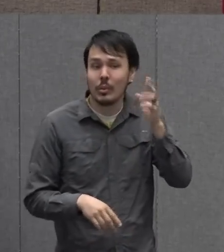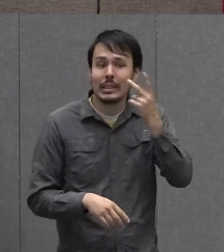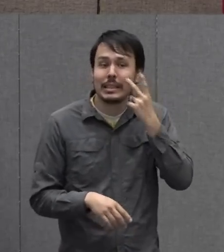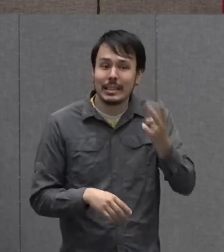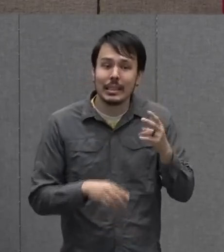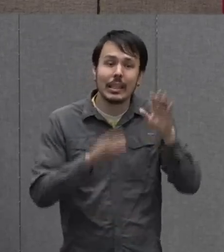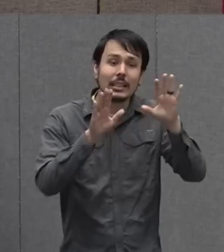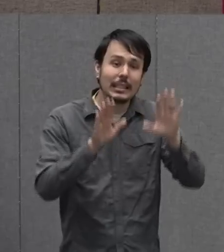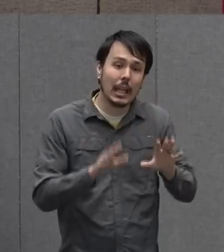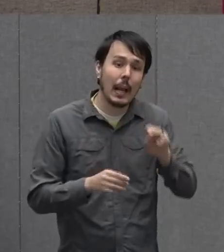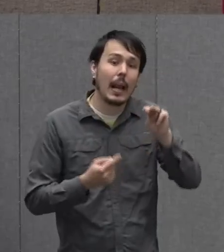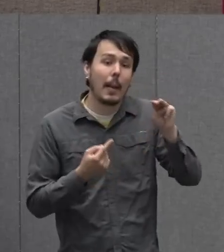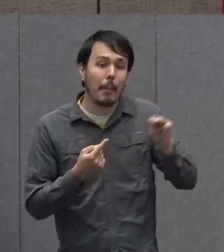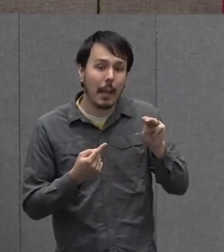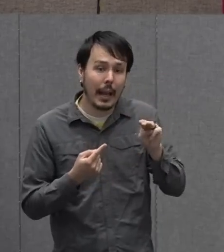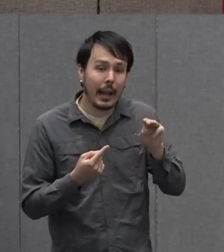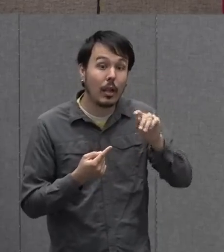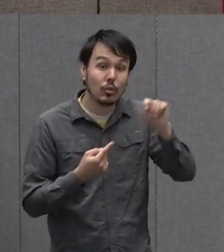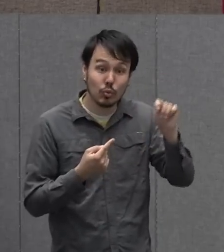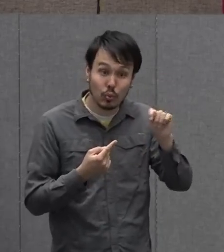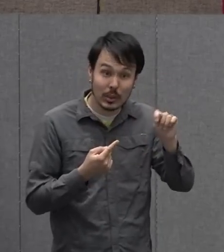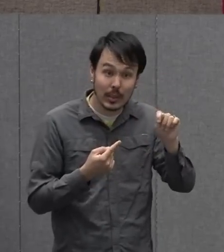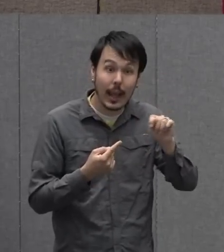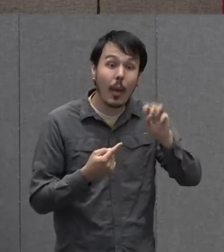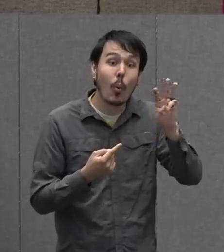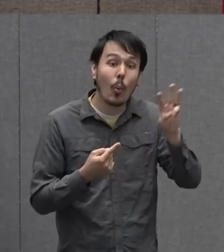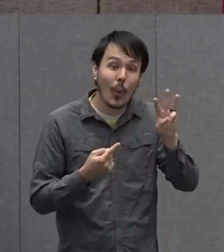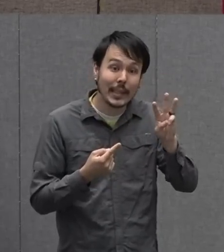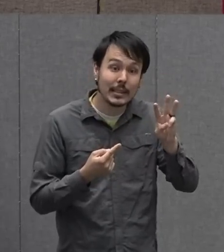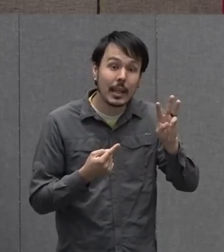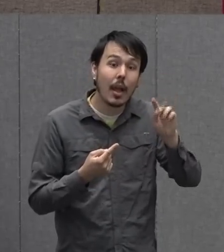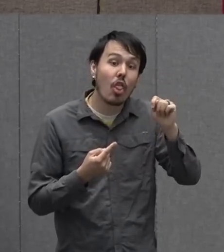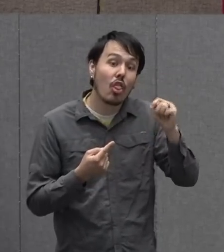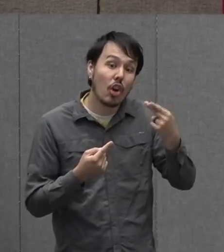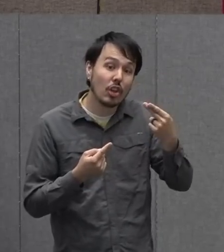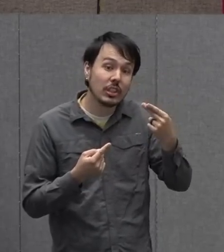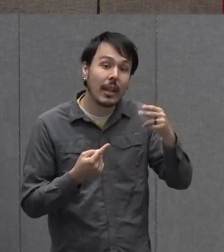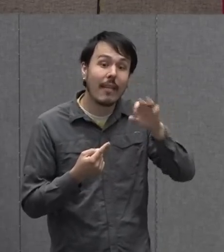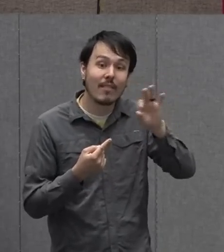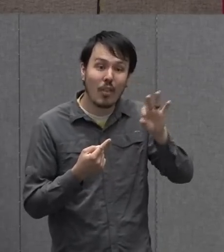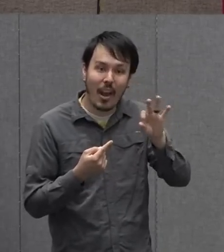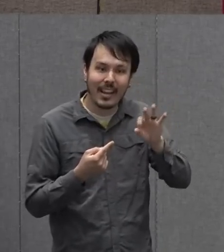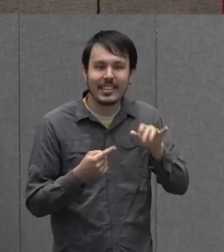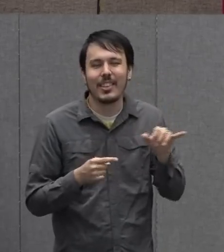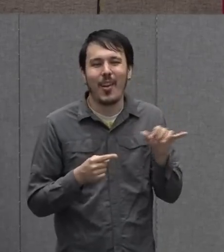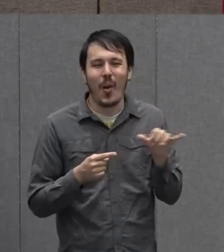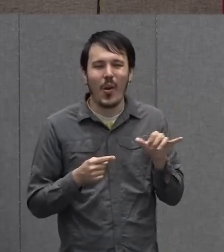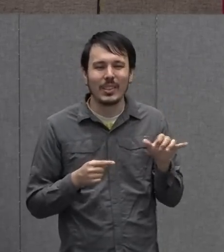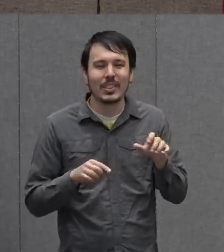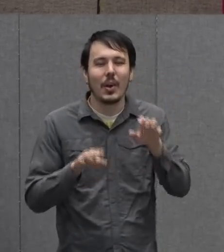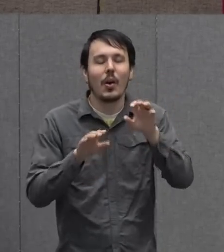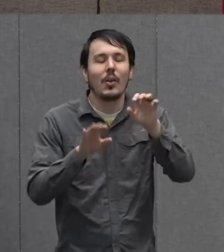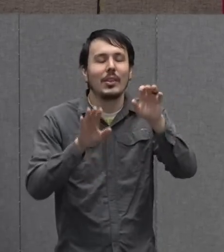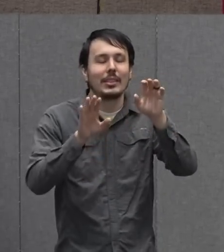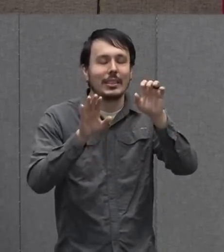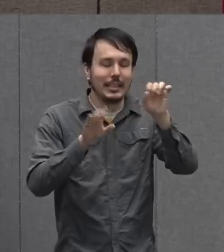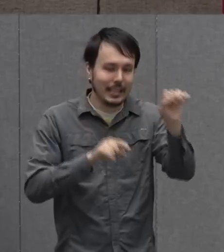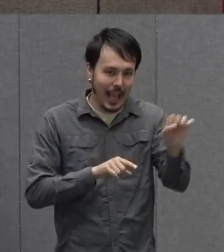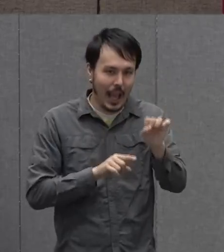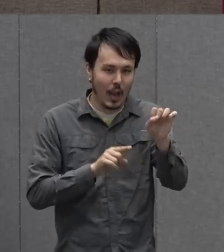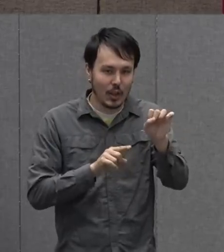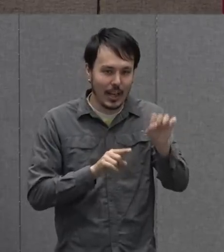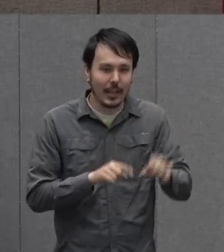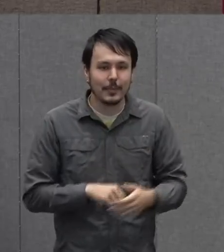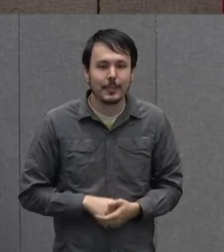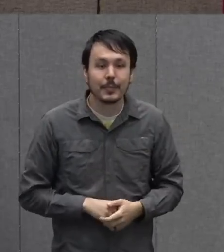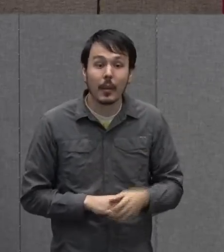Mondays, Tuesdays, Wednesdays, Thursdays, Fridays, and Saturdays. On our blank